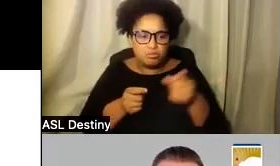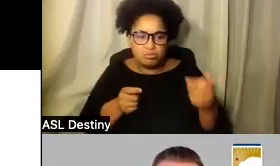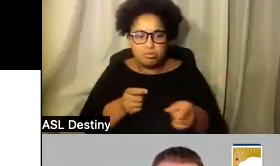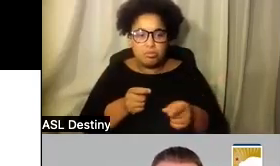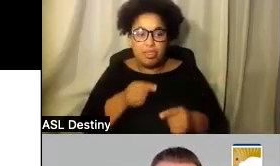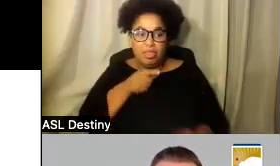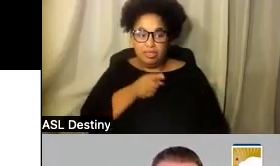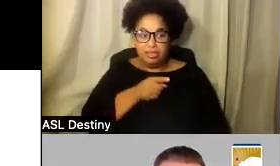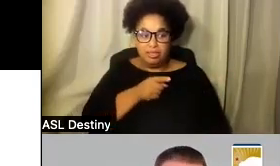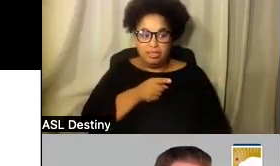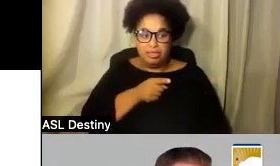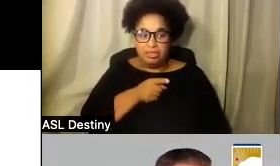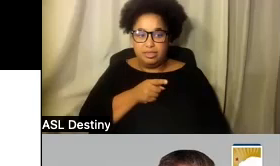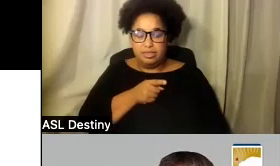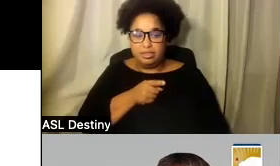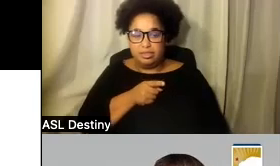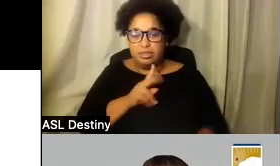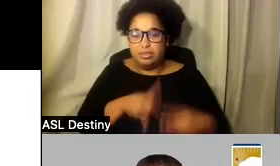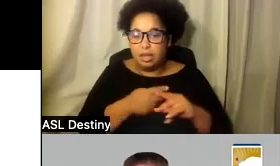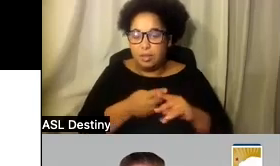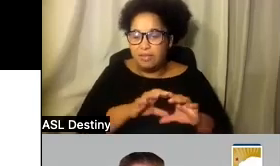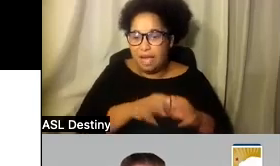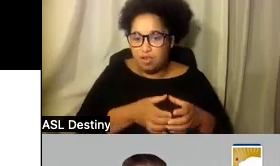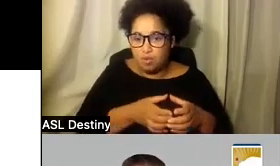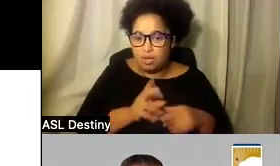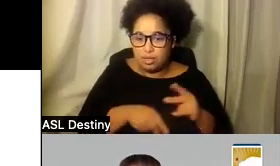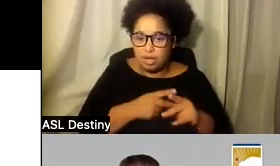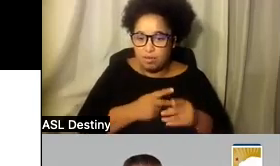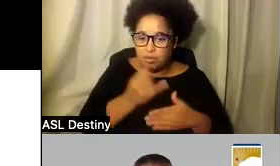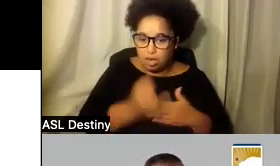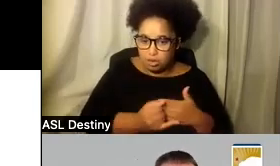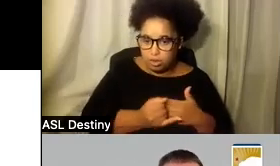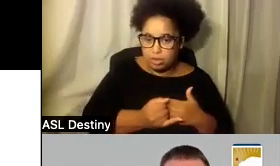this category of project types